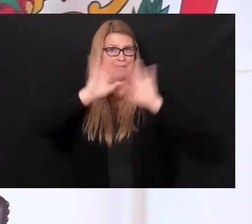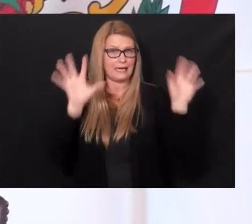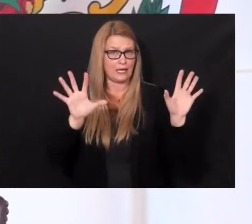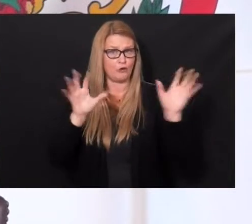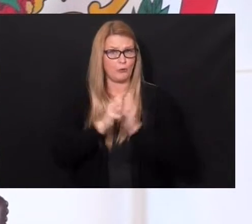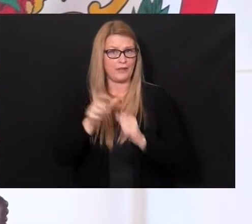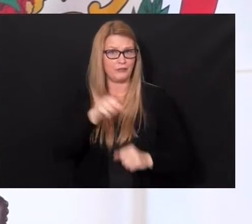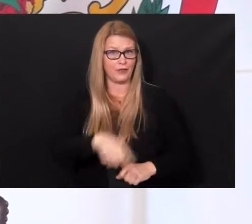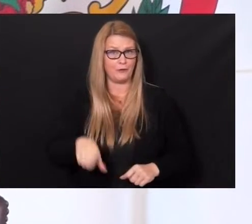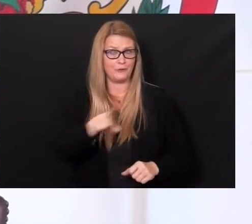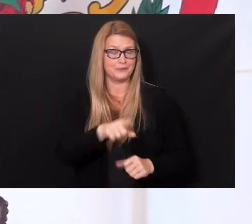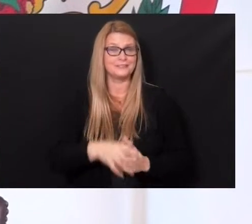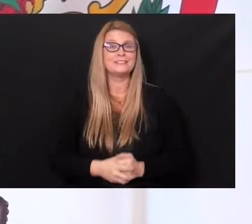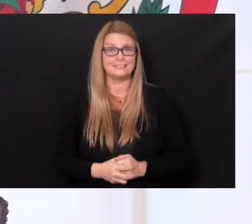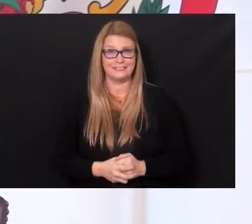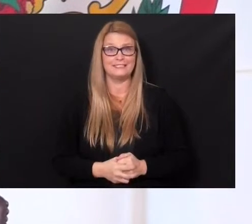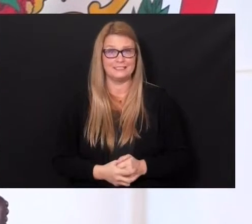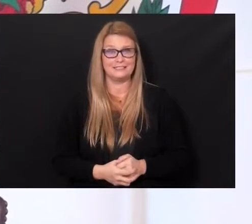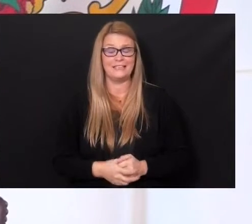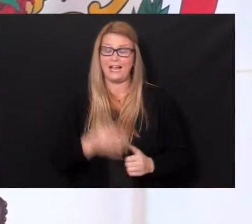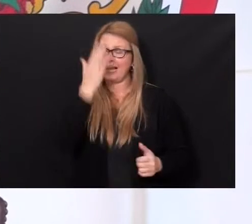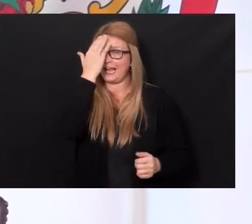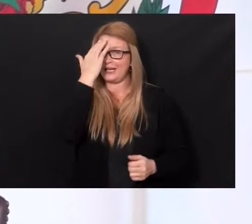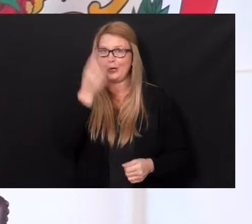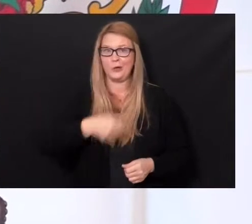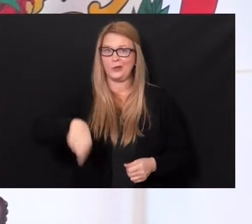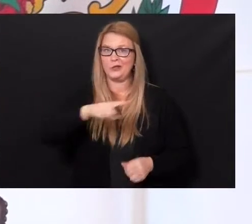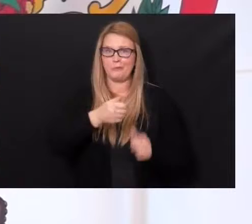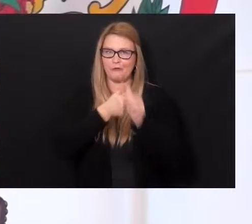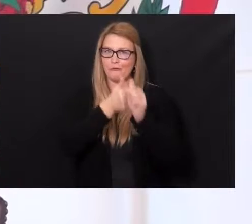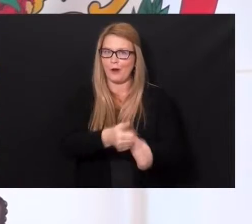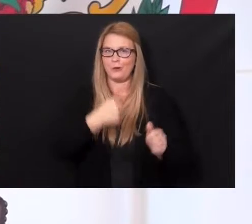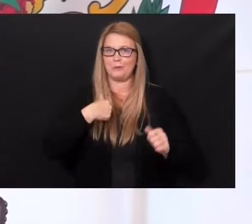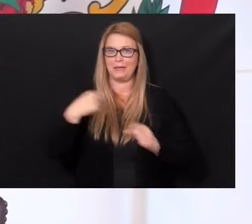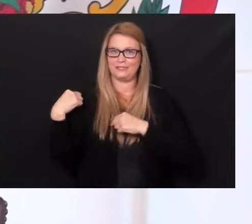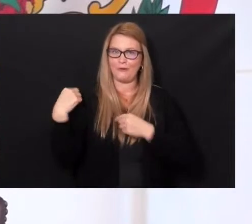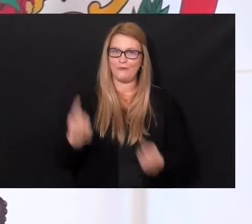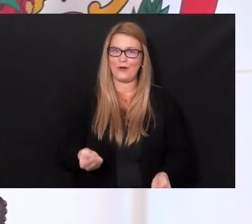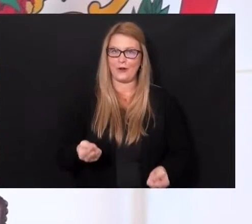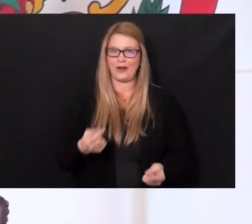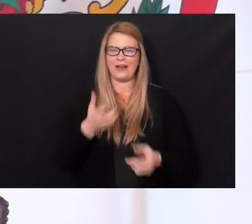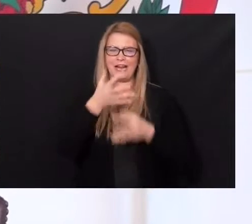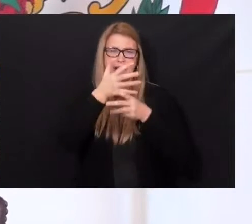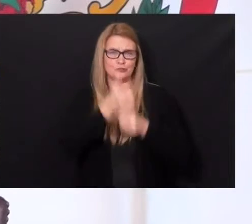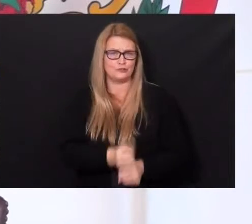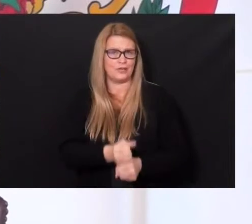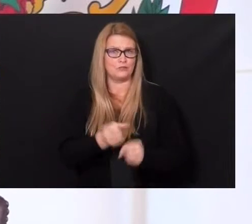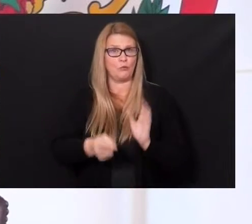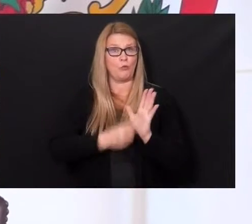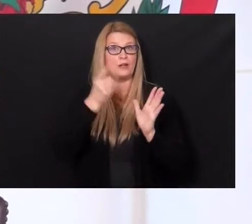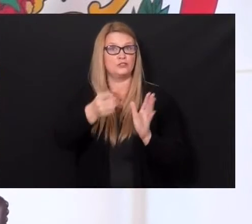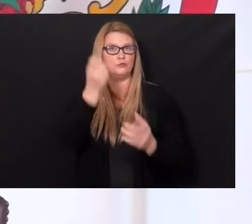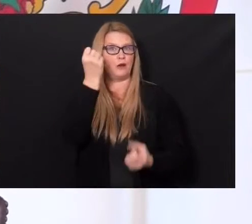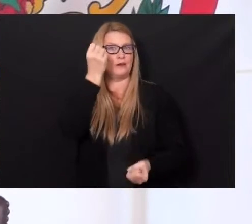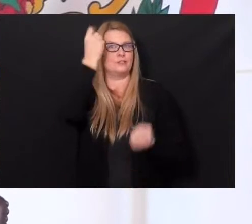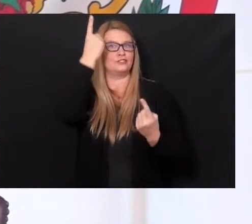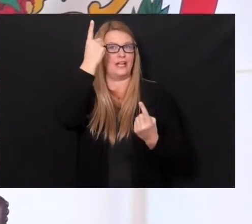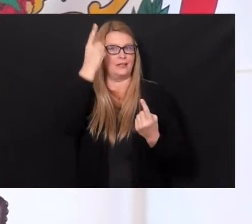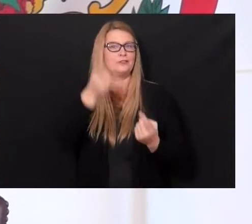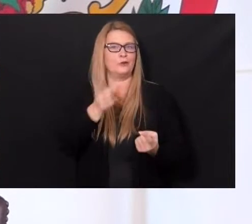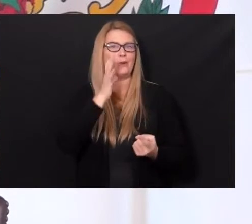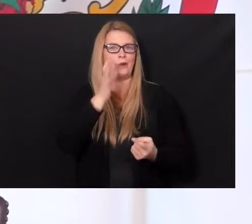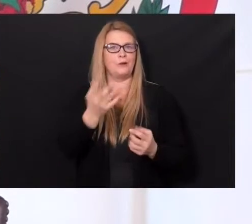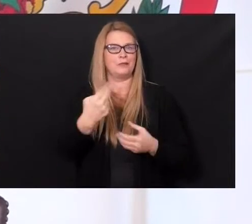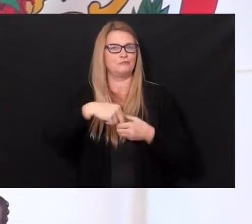all the way on where we're at right now, and I trust that once you really truly understand this, you'll be right with me on this as